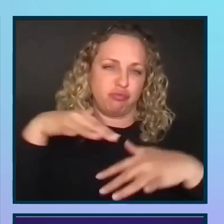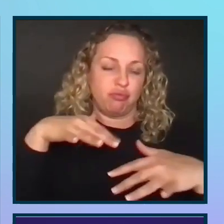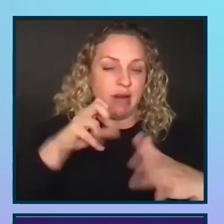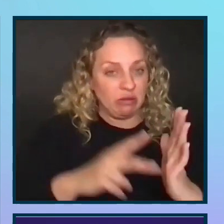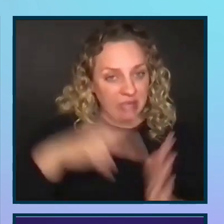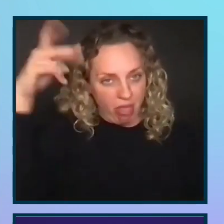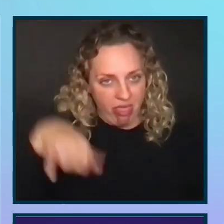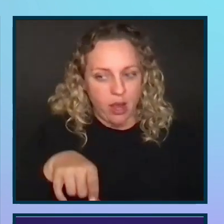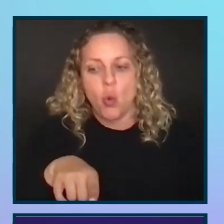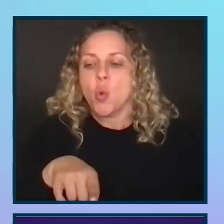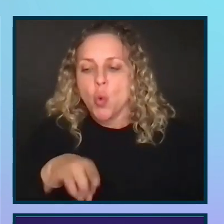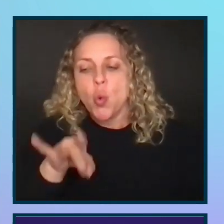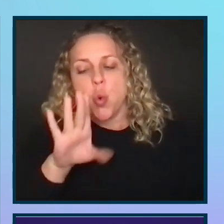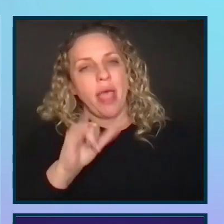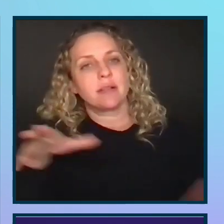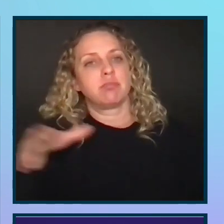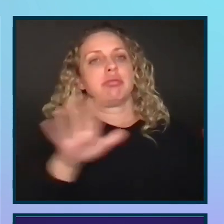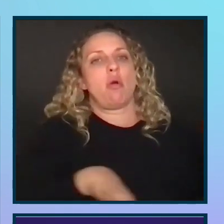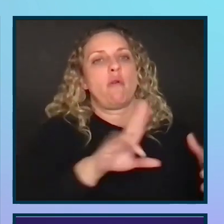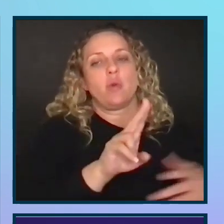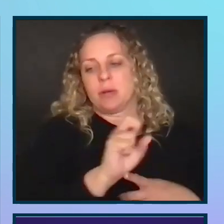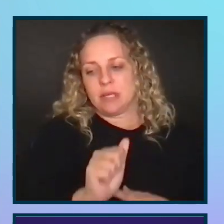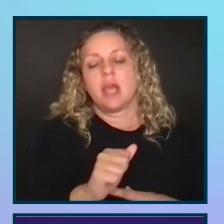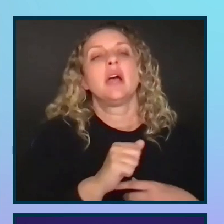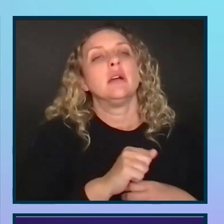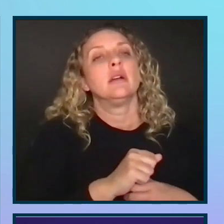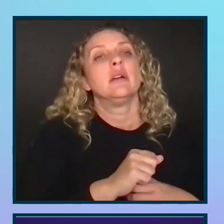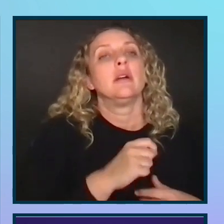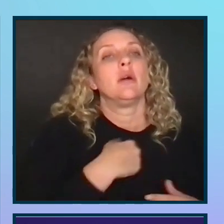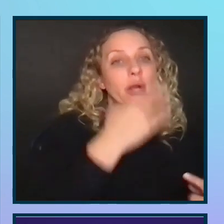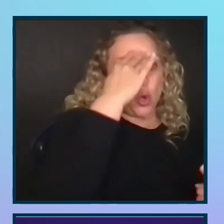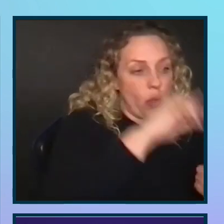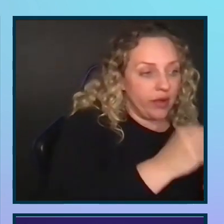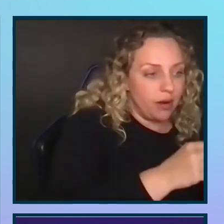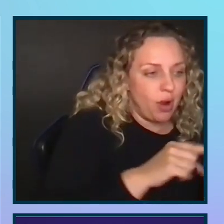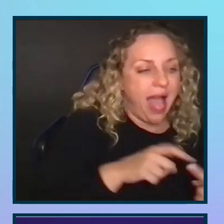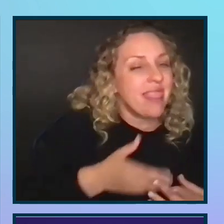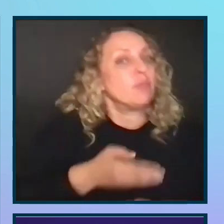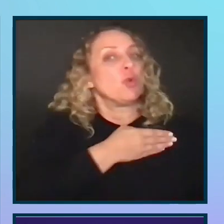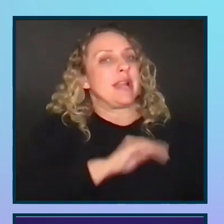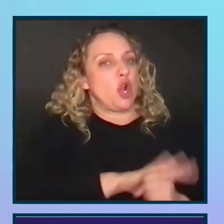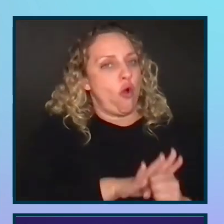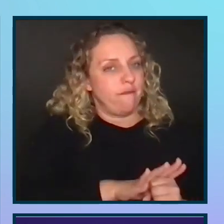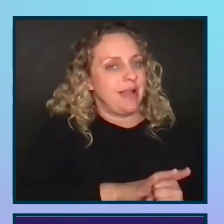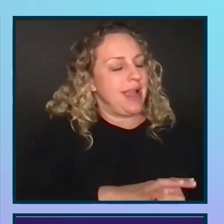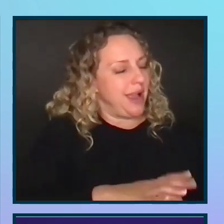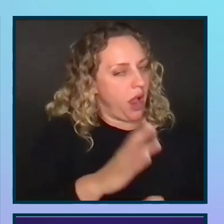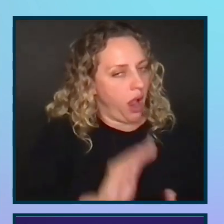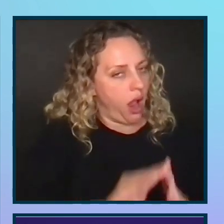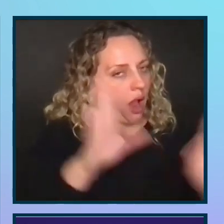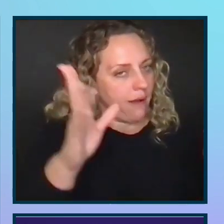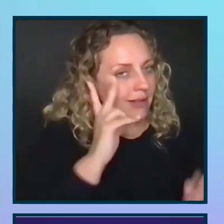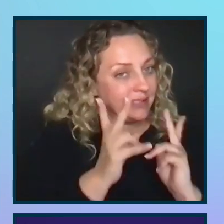live there. And that's the people in the United States that we know of, A. B, pre-COVID numbers, and C, we know that a lot